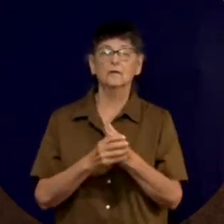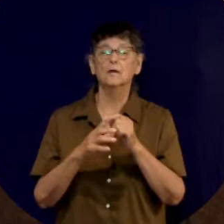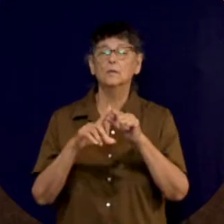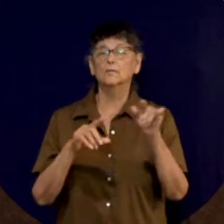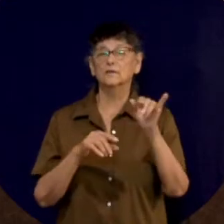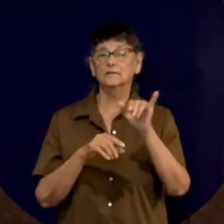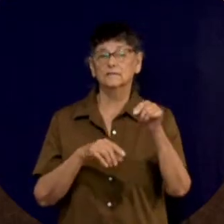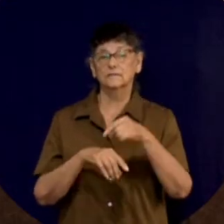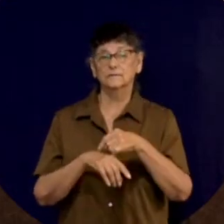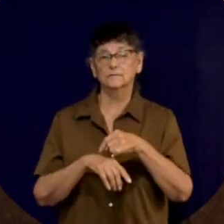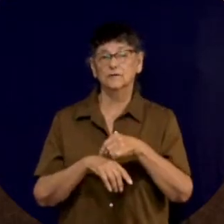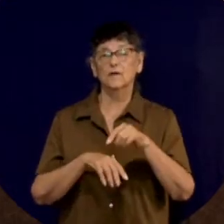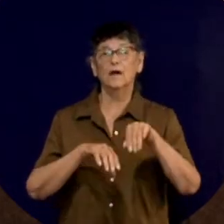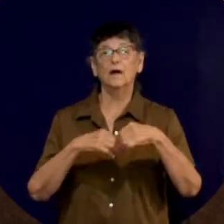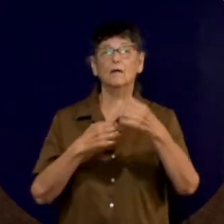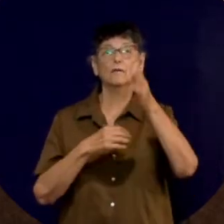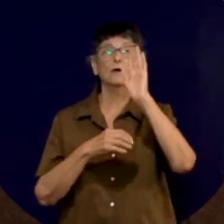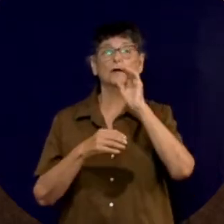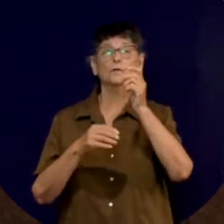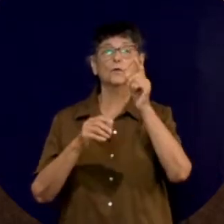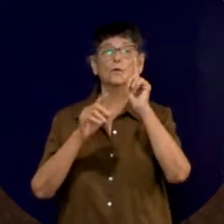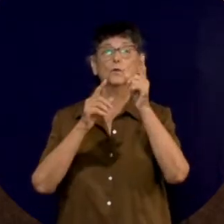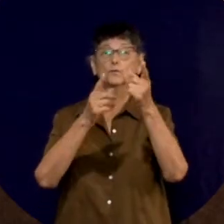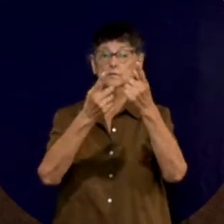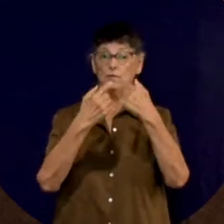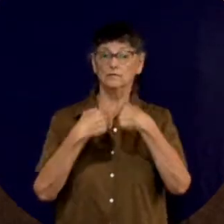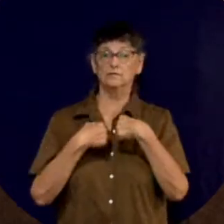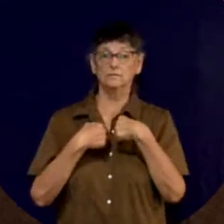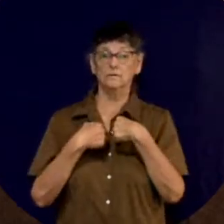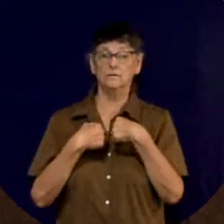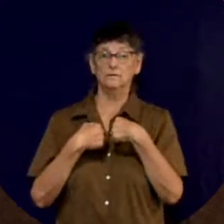but also how God responds to us.